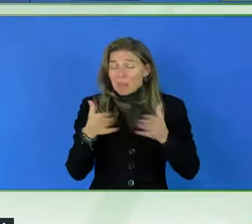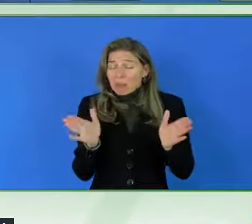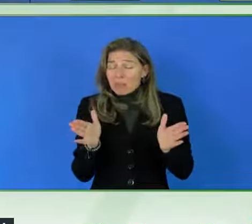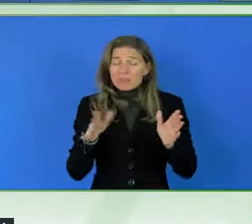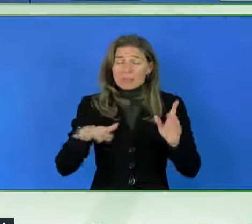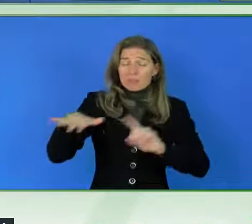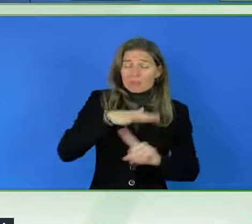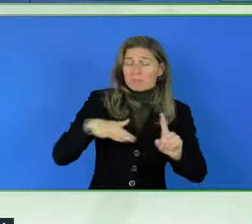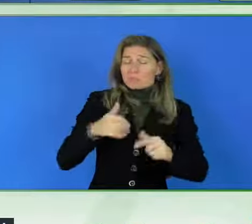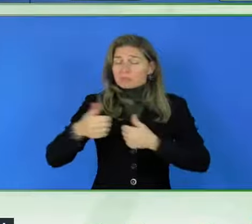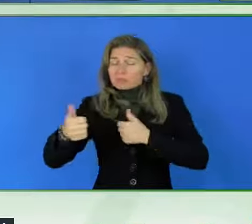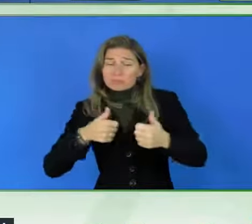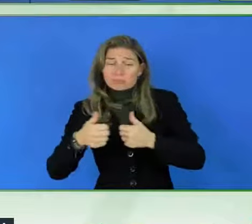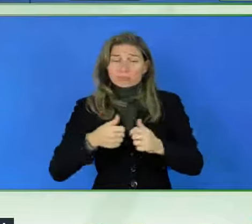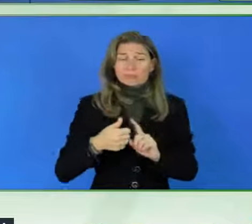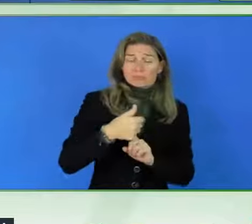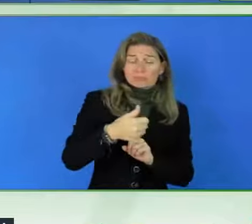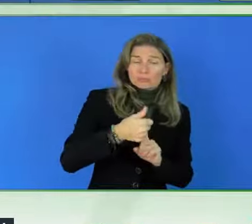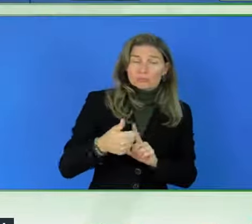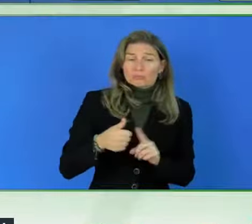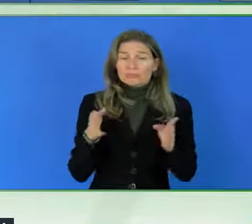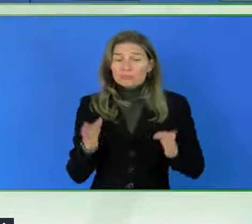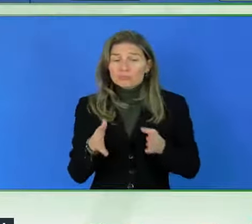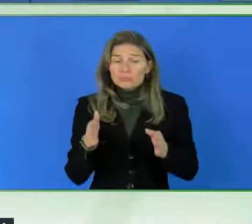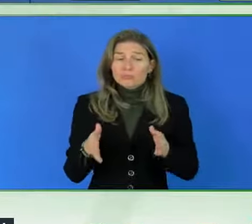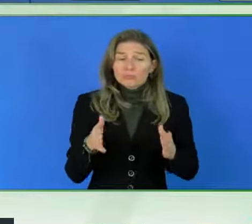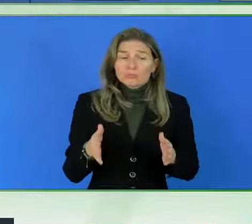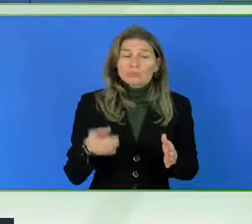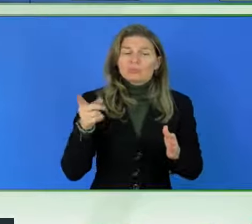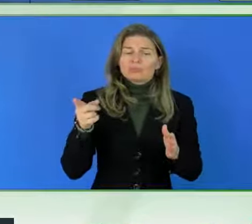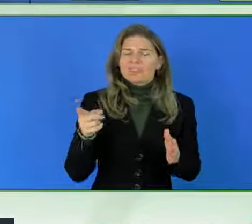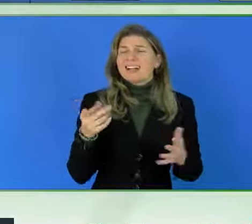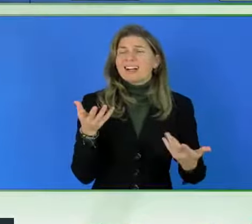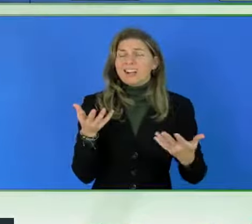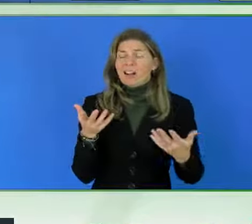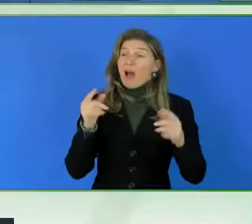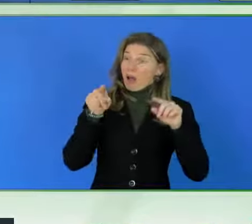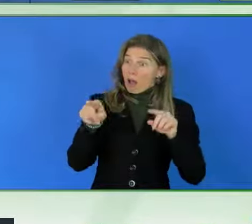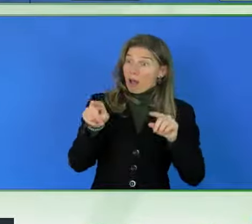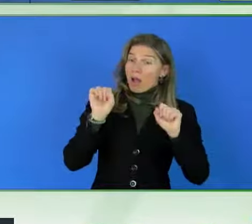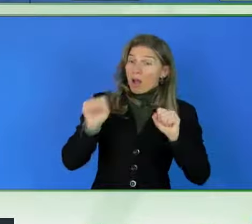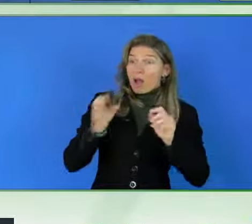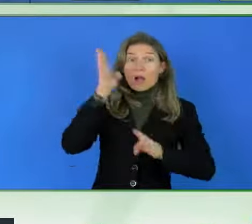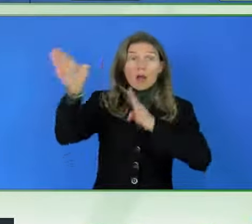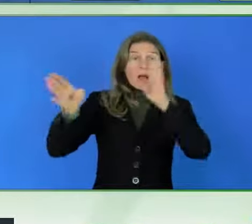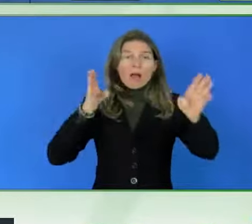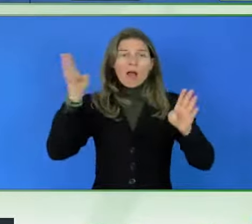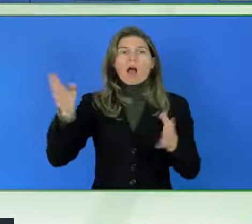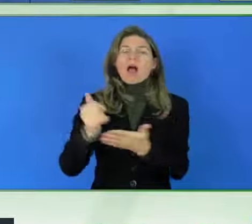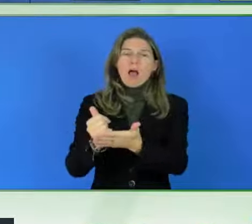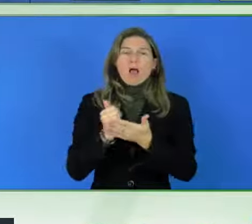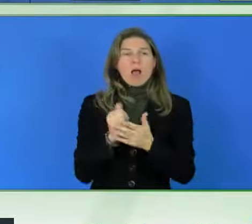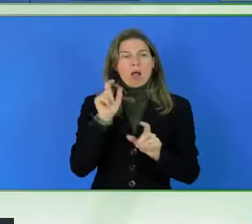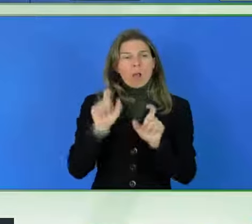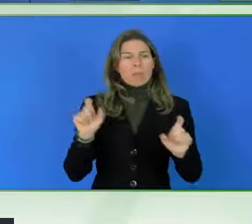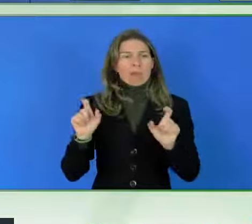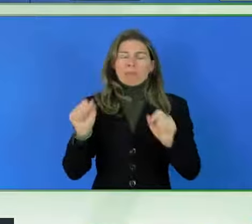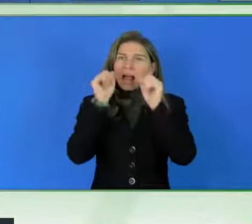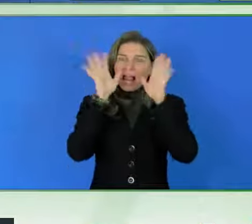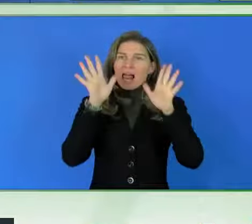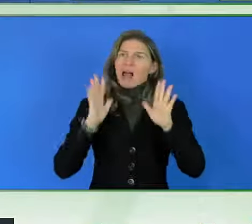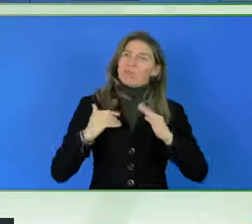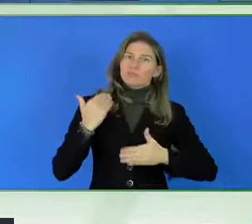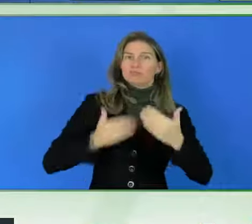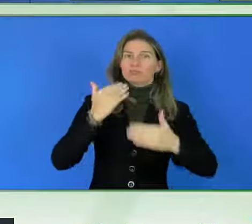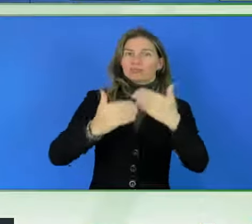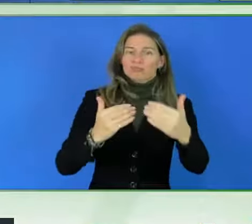through Up and Town Companon, an innovative end-to-end navigation system enabling people with physical, cognitive, and